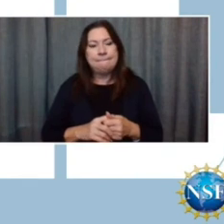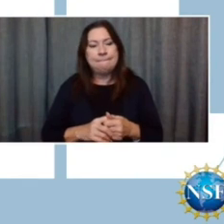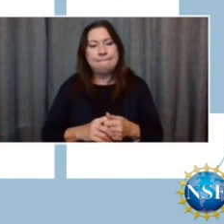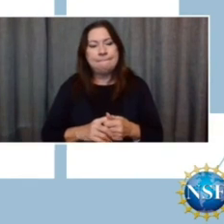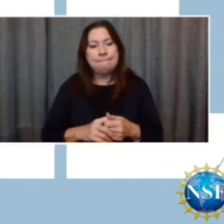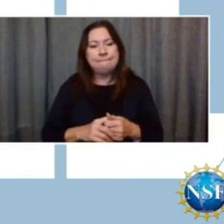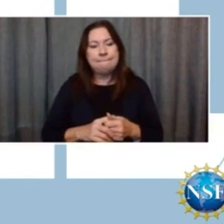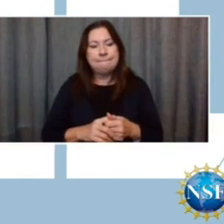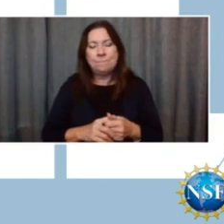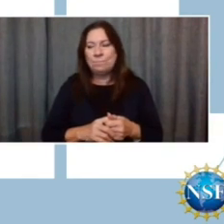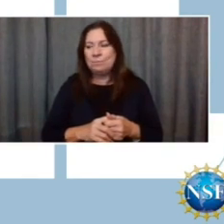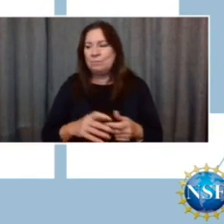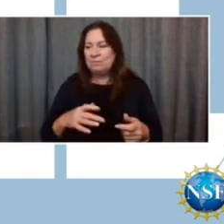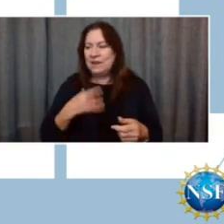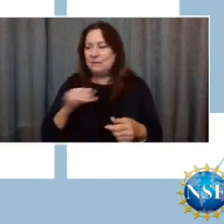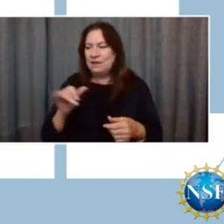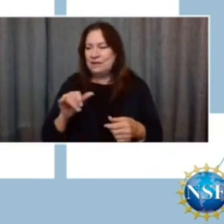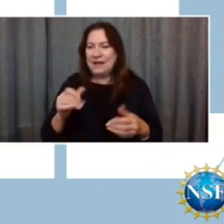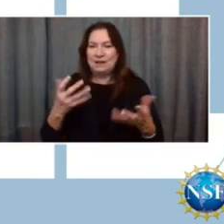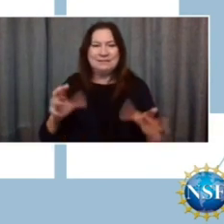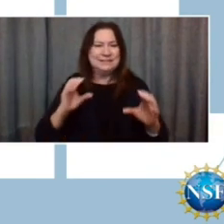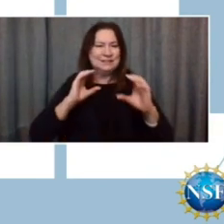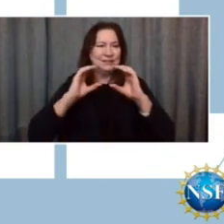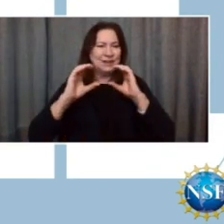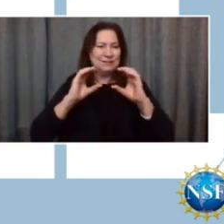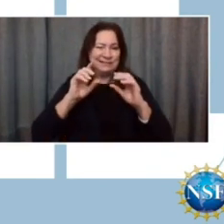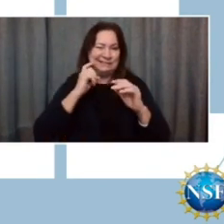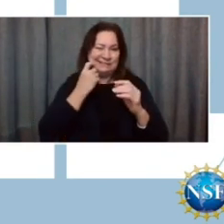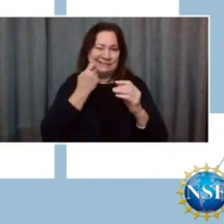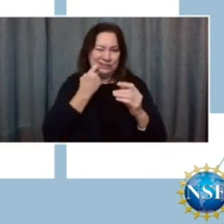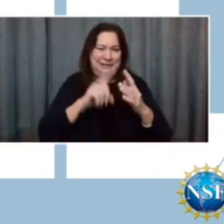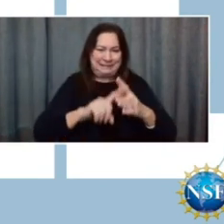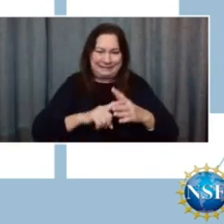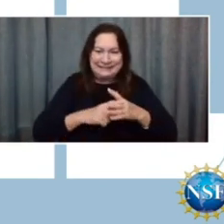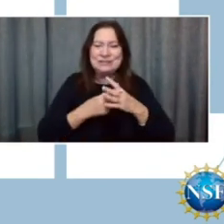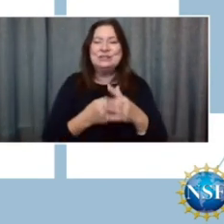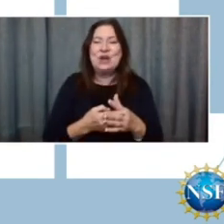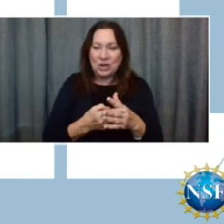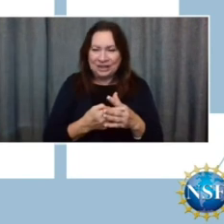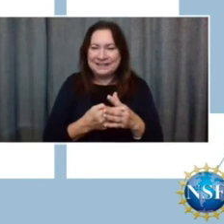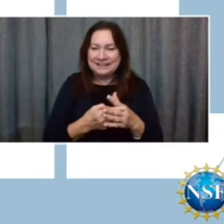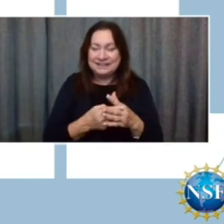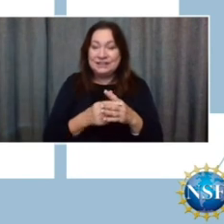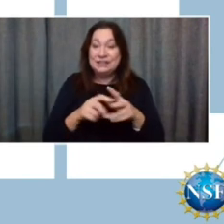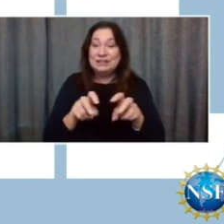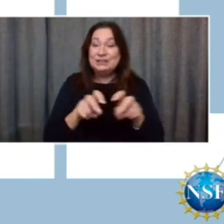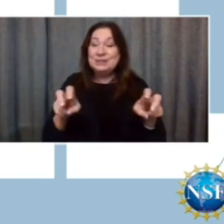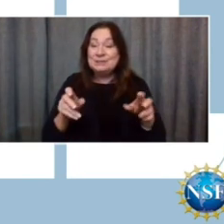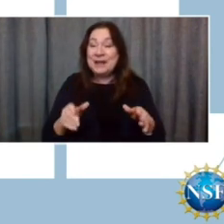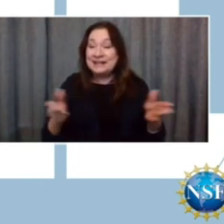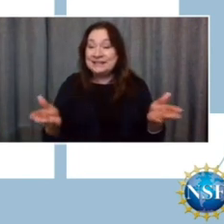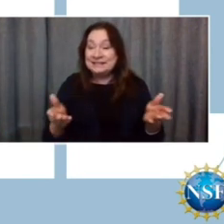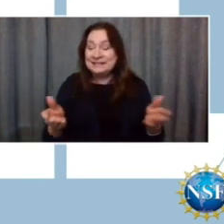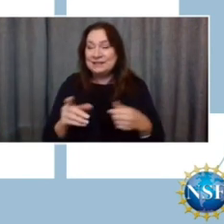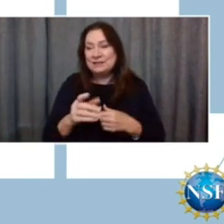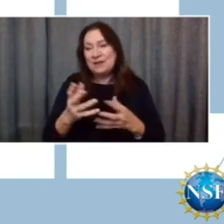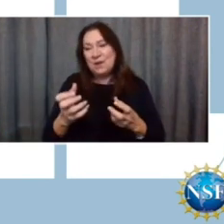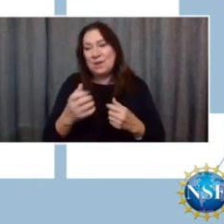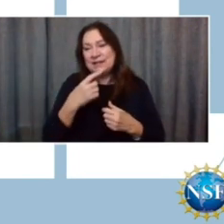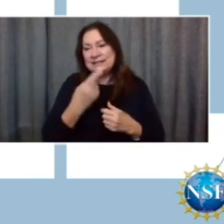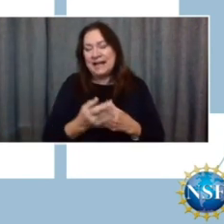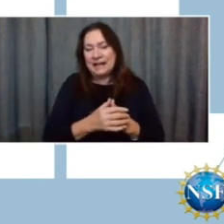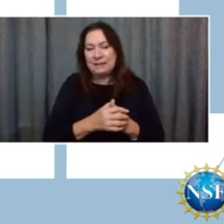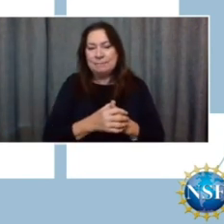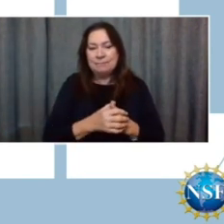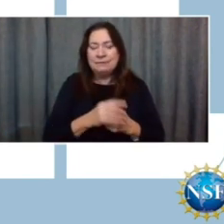Well, I feel like we've just gotten this conversation started. And to the panelists here, I just want to say I'm